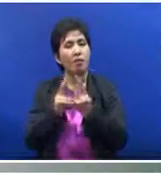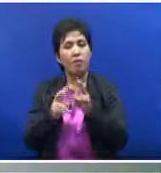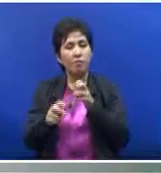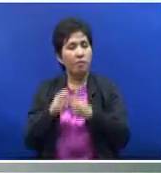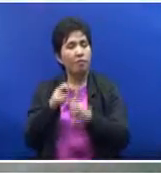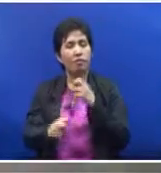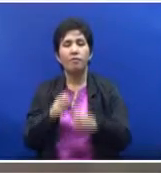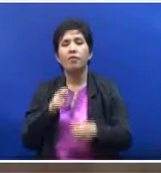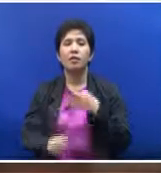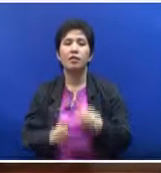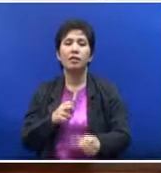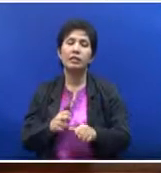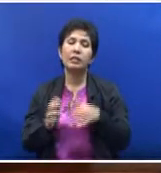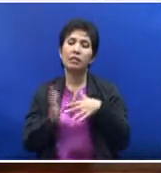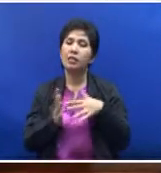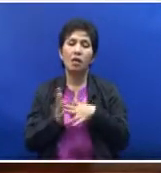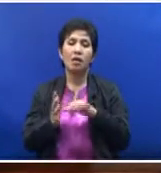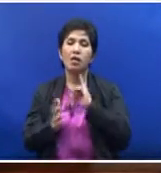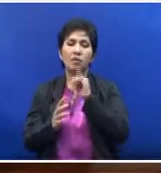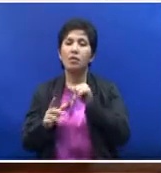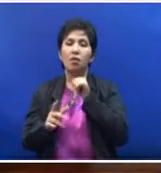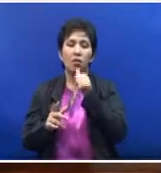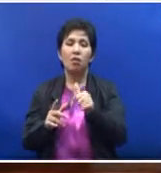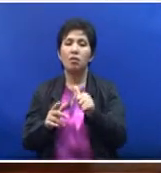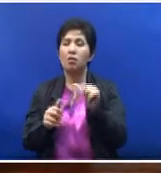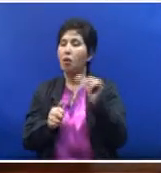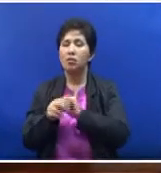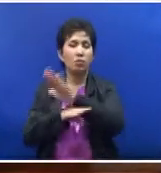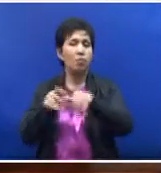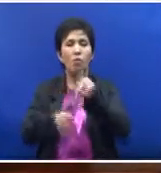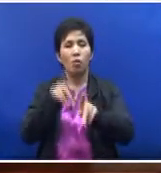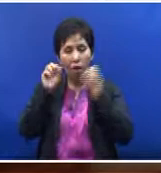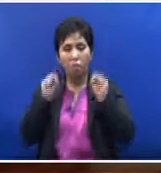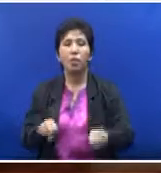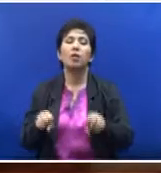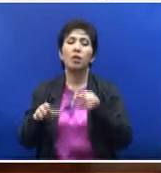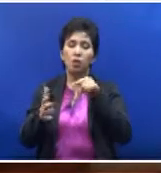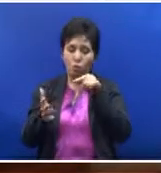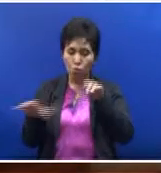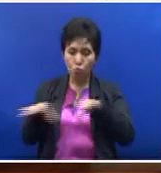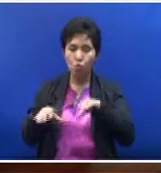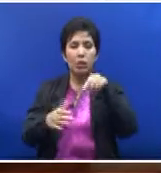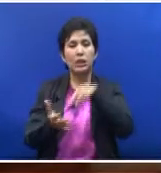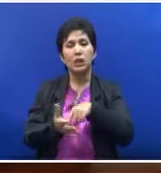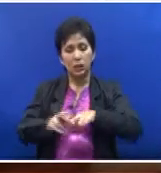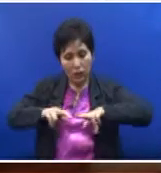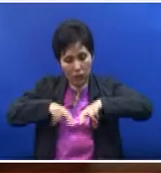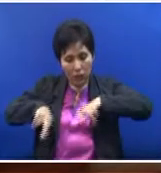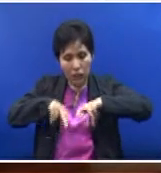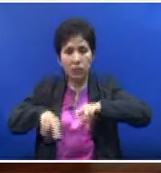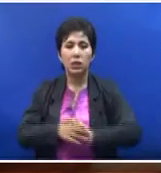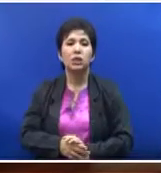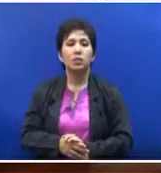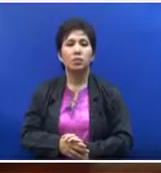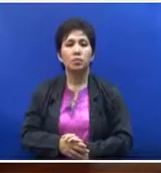actually, ethnographic research. Okay, it is not that everybody can do this research. Okay, you just